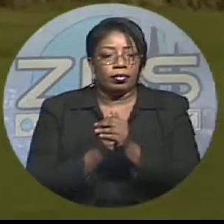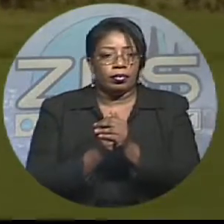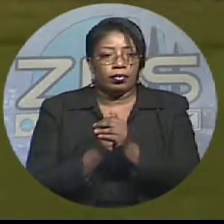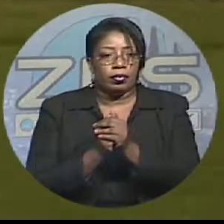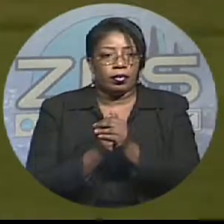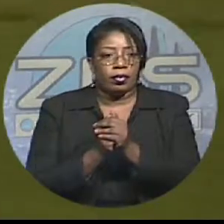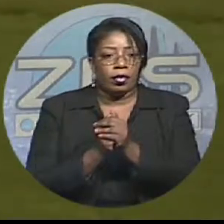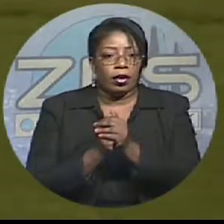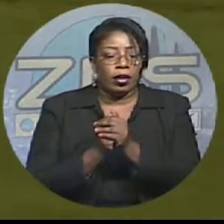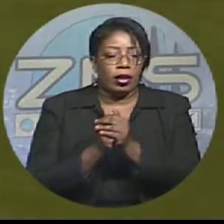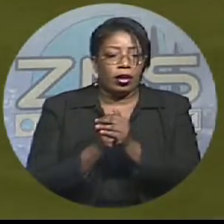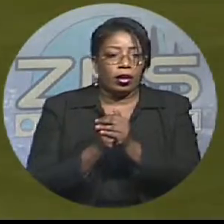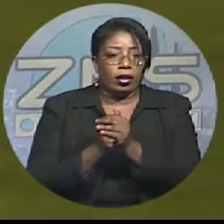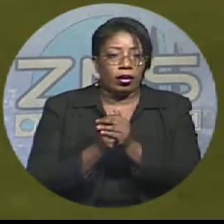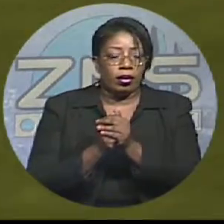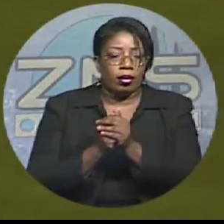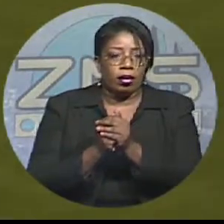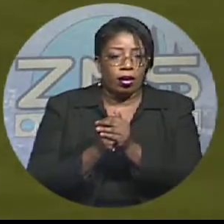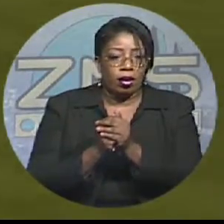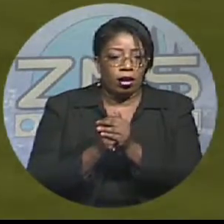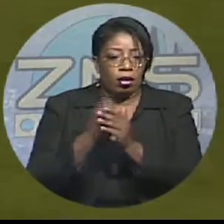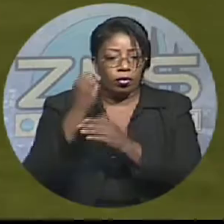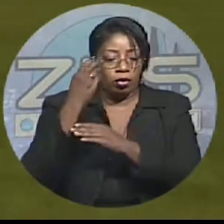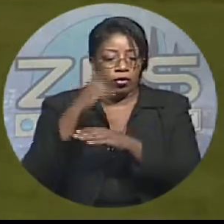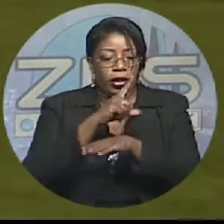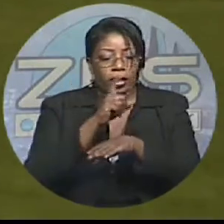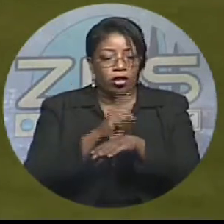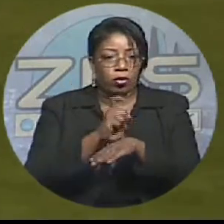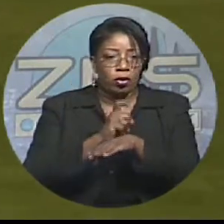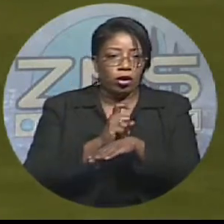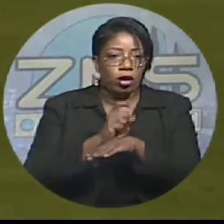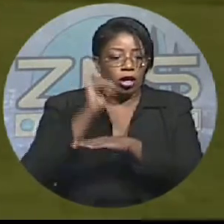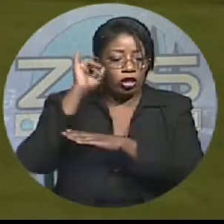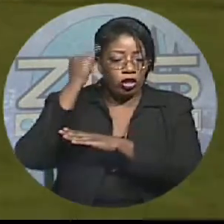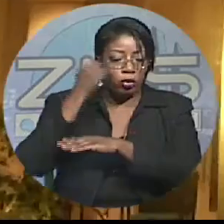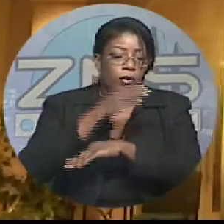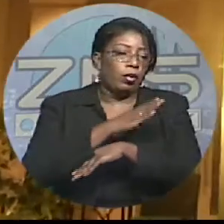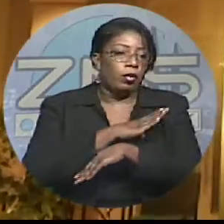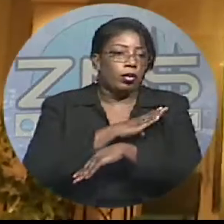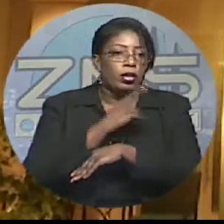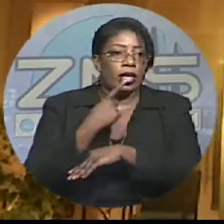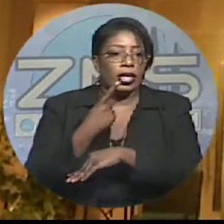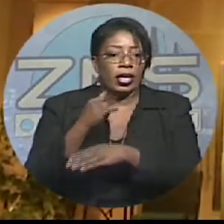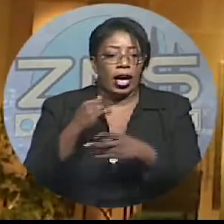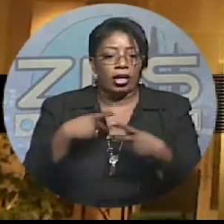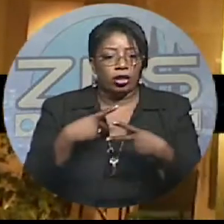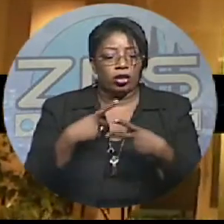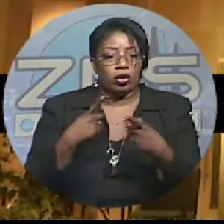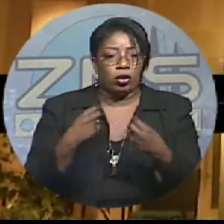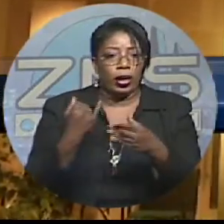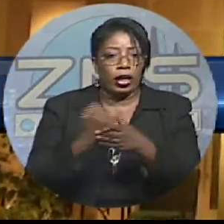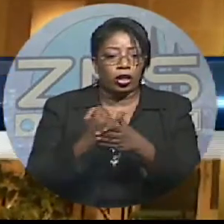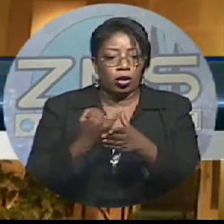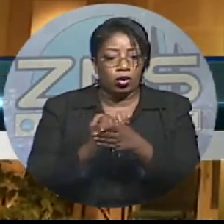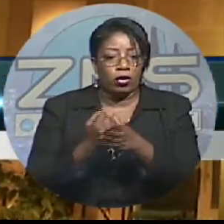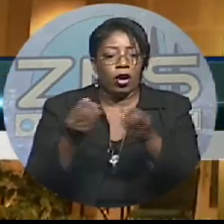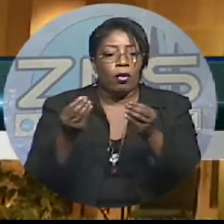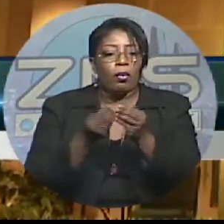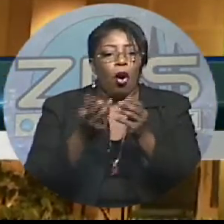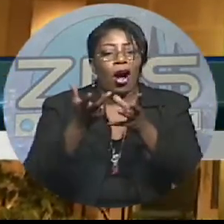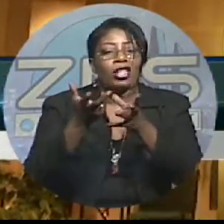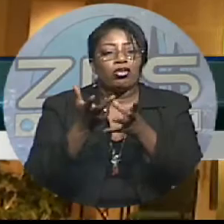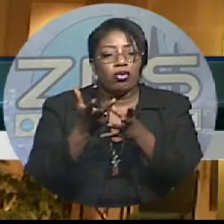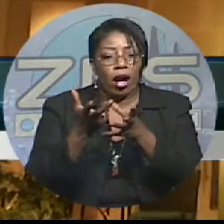General Manager for Sandals Emerald Bay in a beautiful Exuma, Jeremy Mutton, realizes that he has to make the all-inclusive resort more